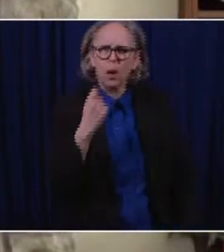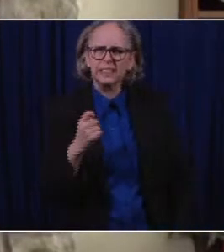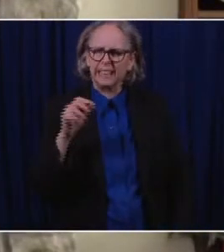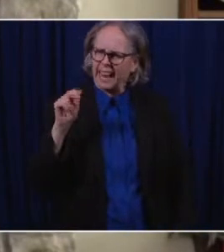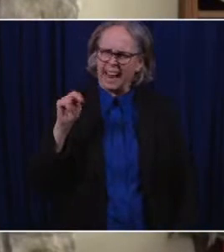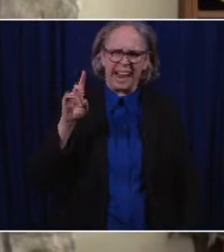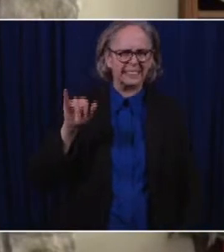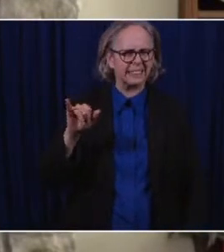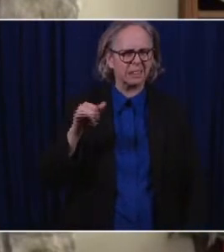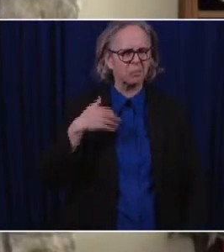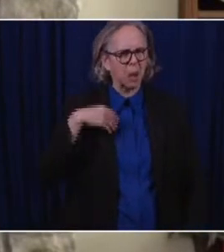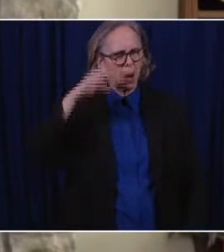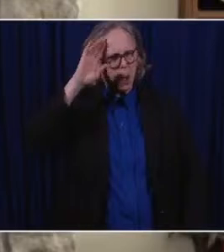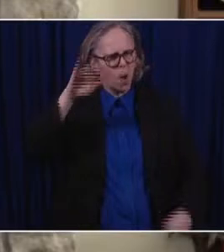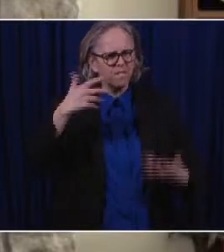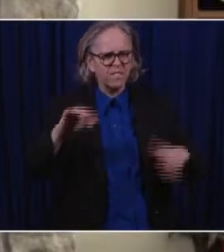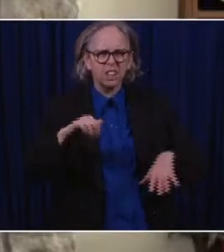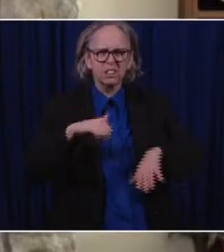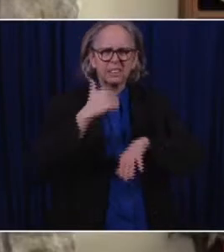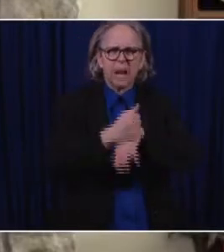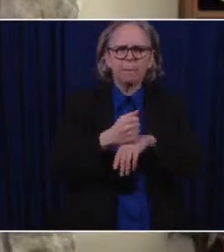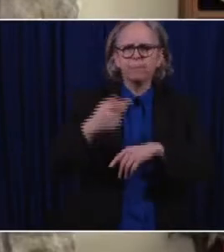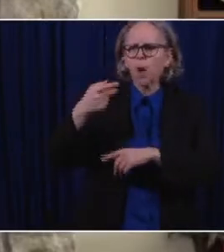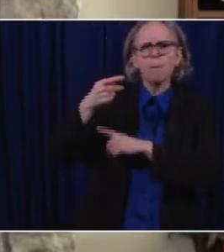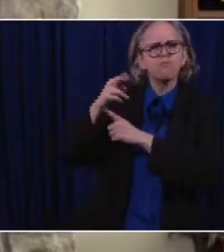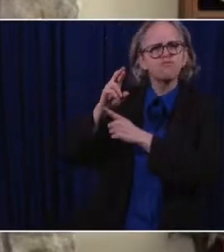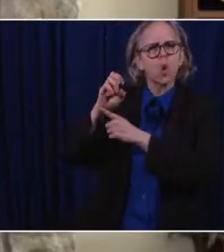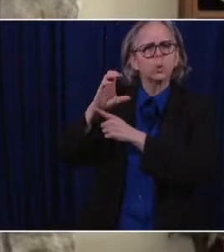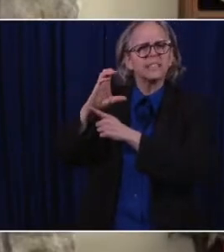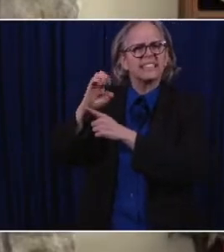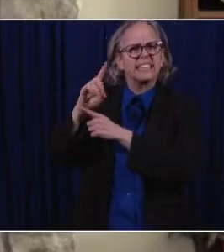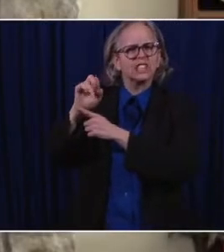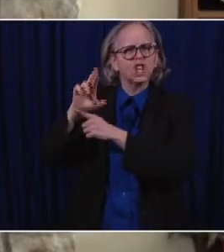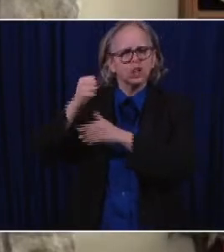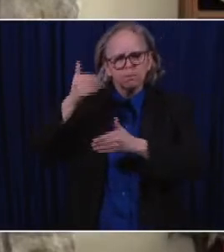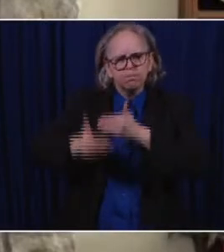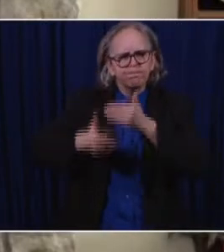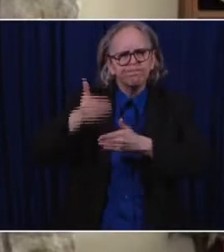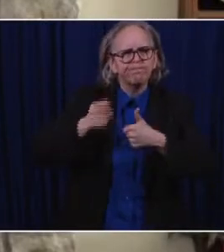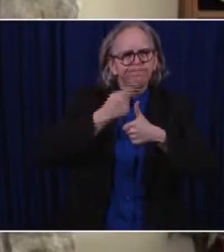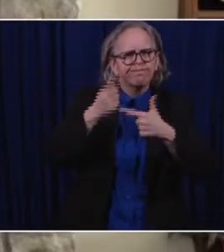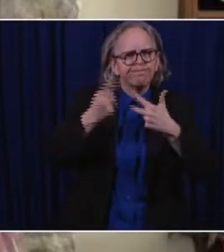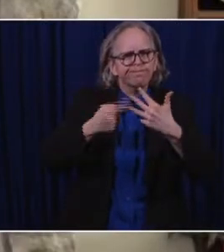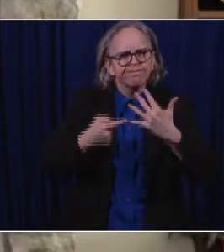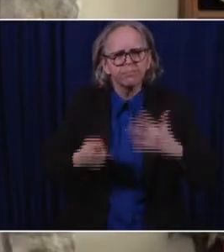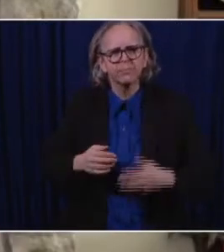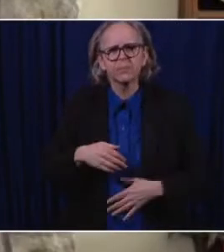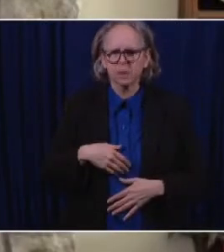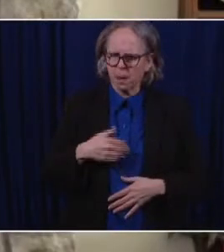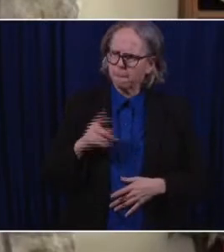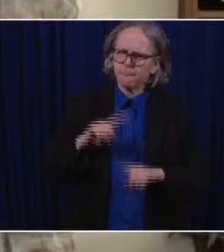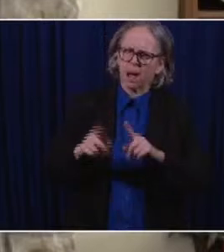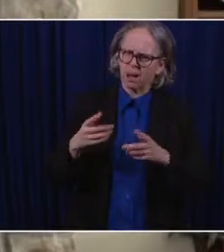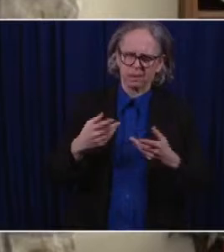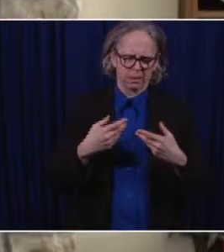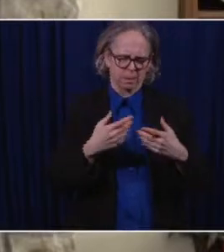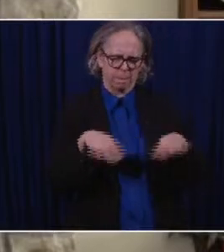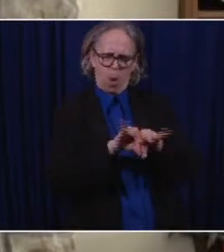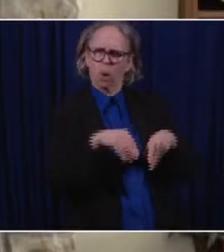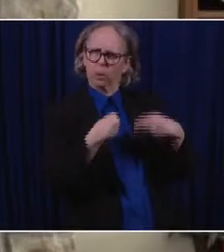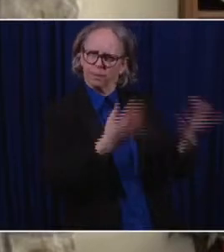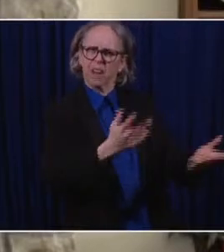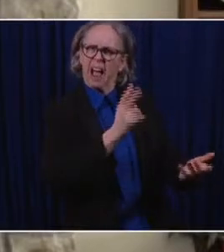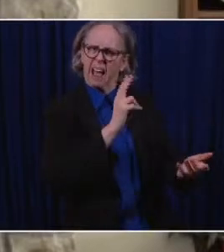we're going through this vaccination process, because we're seeing cases go dramatically down in our nursing homes, I think they went down to about a fourth of what they